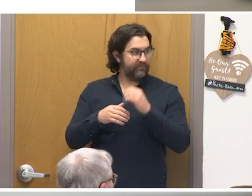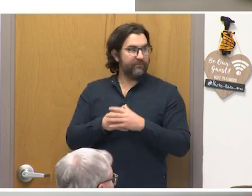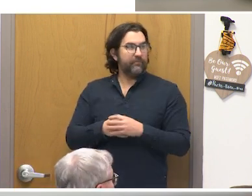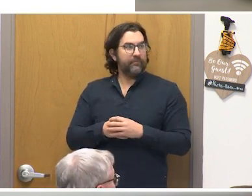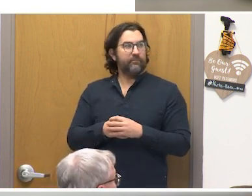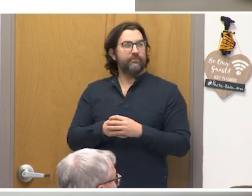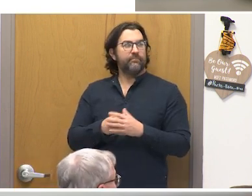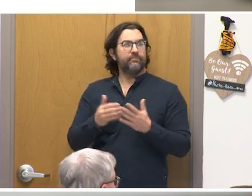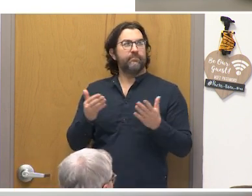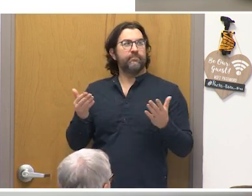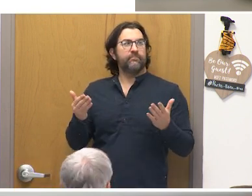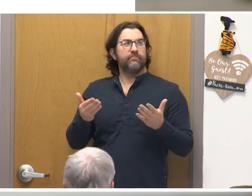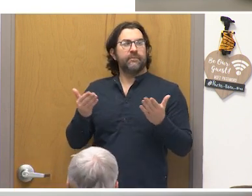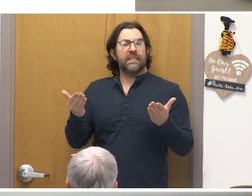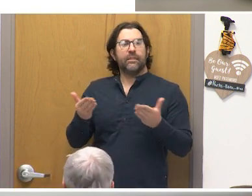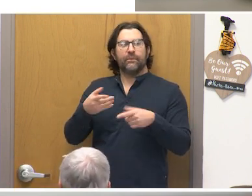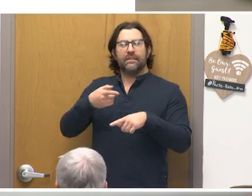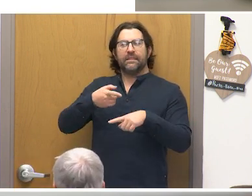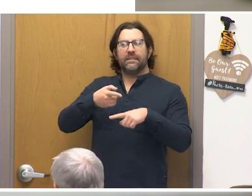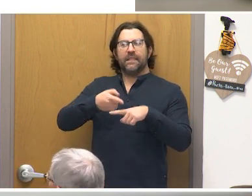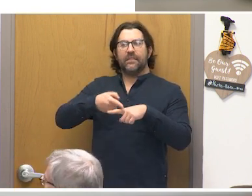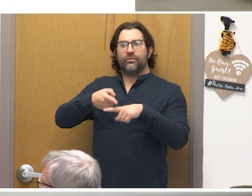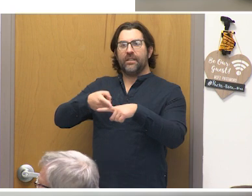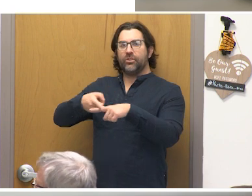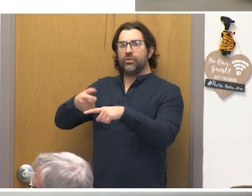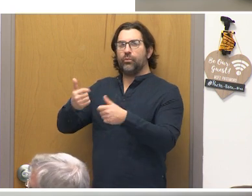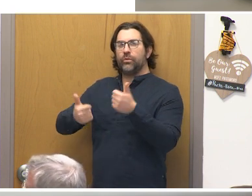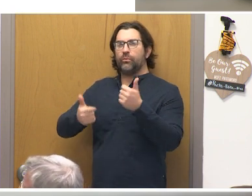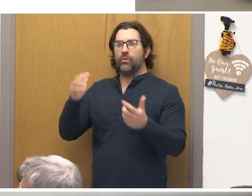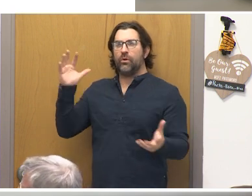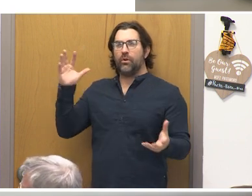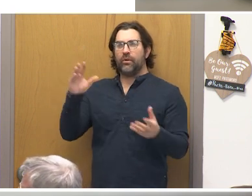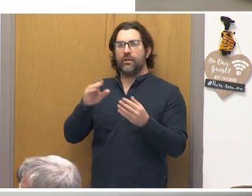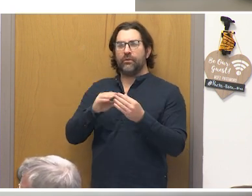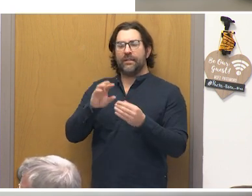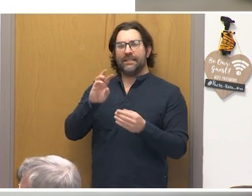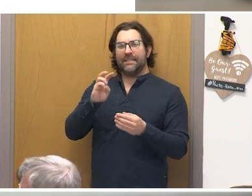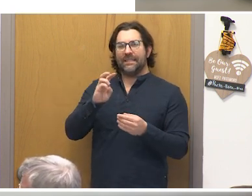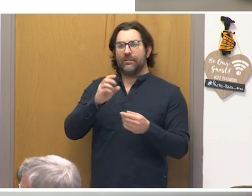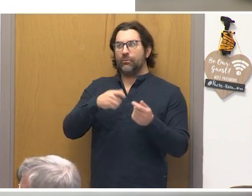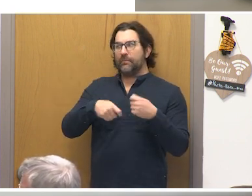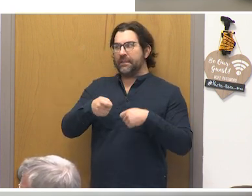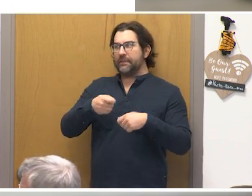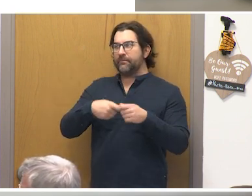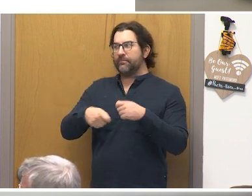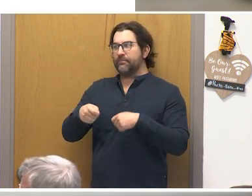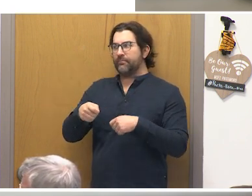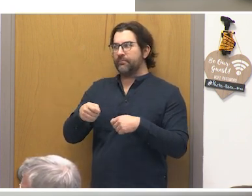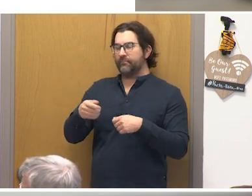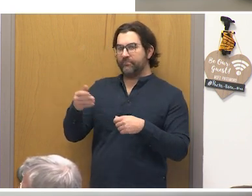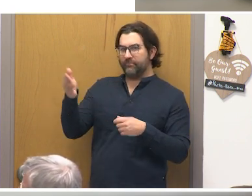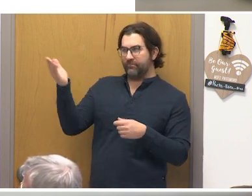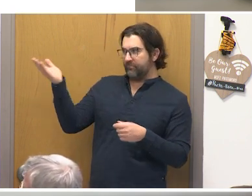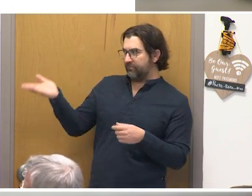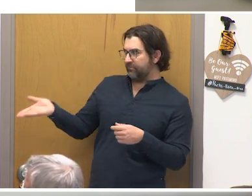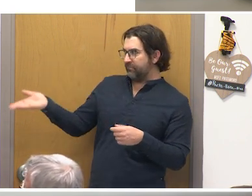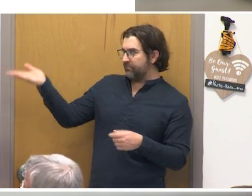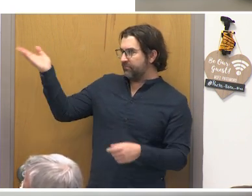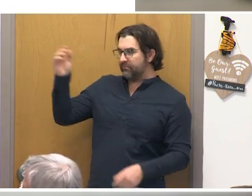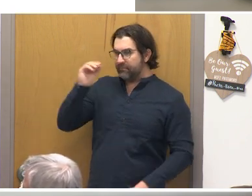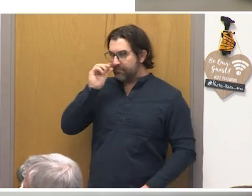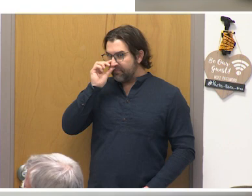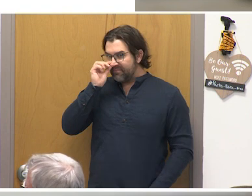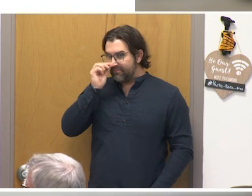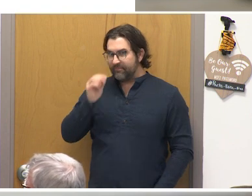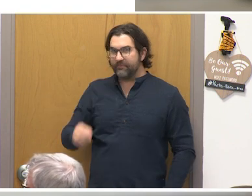So here's a look at the intersections. There will be 6 signal replacements at Mertland, Lang, Homewood,